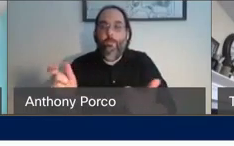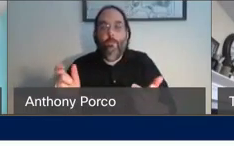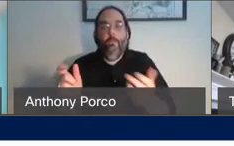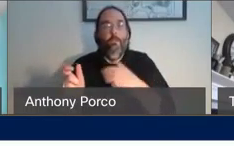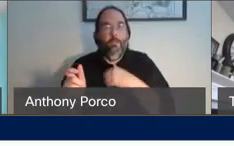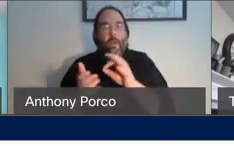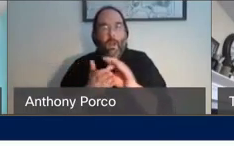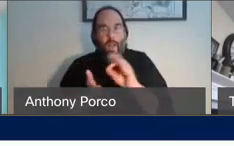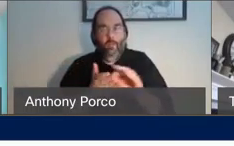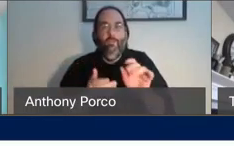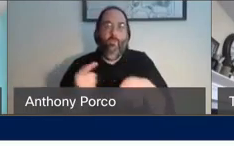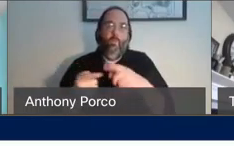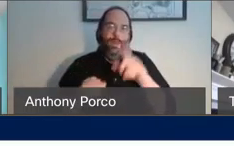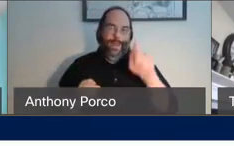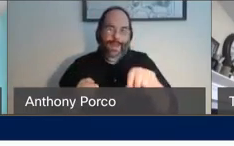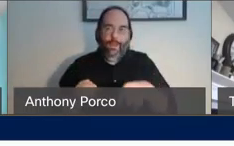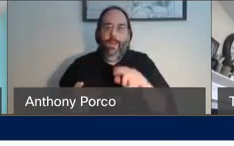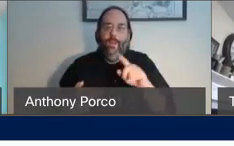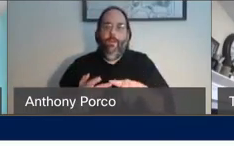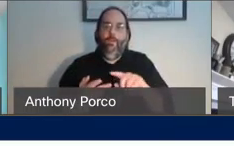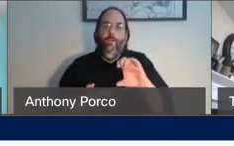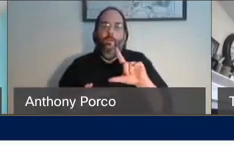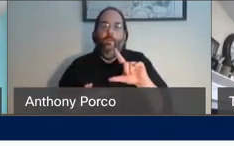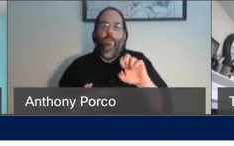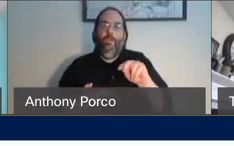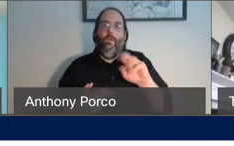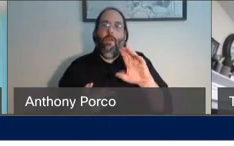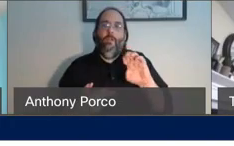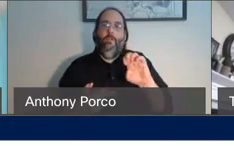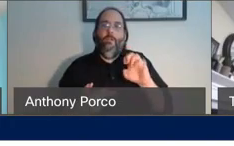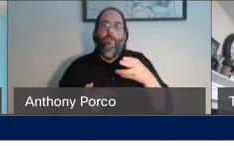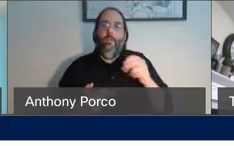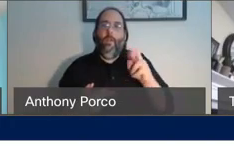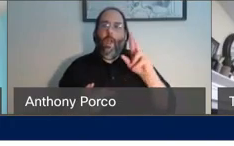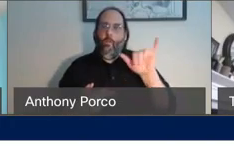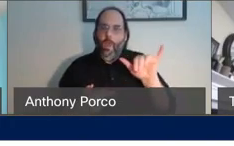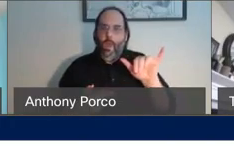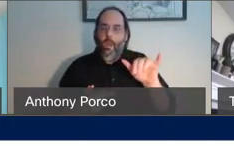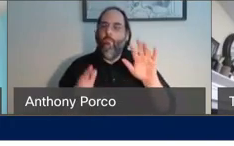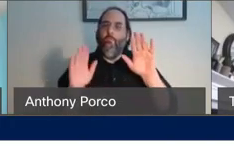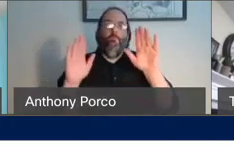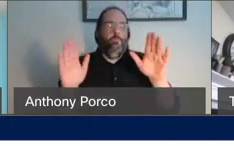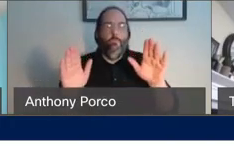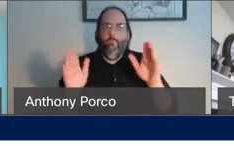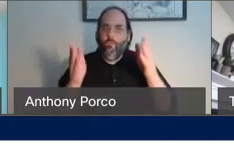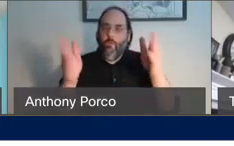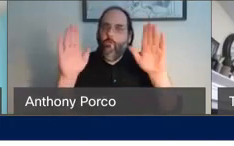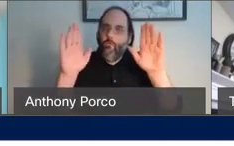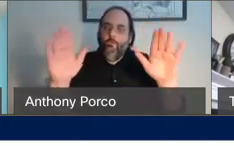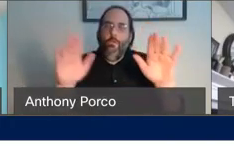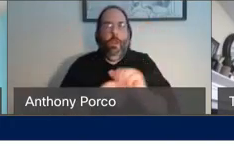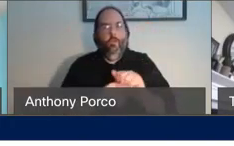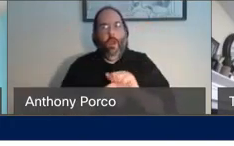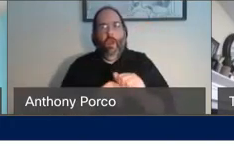whenever needed. And Clarence Henry, who will provide an excellent training to all the DDS